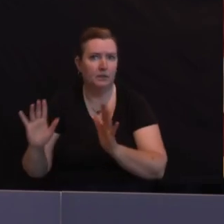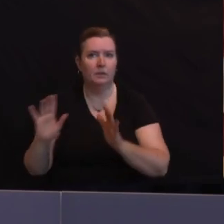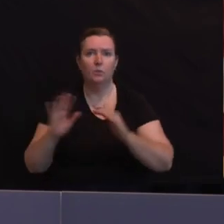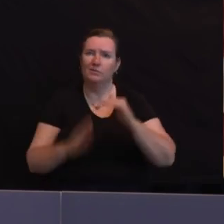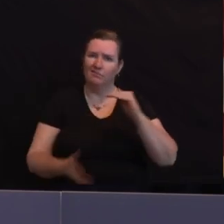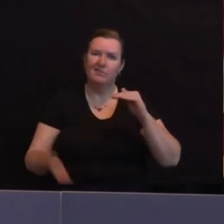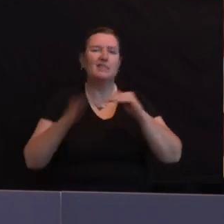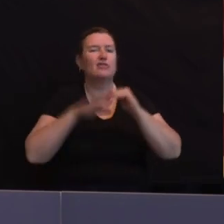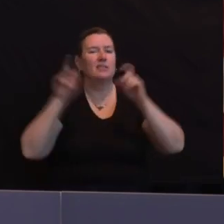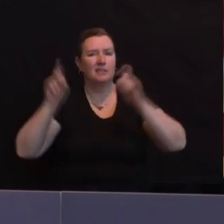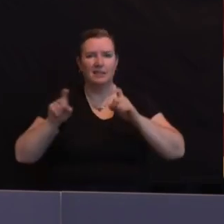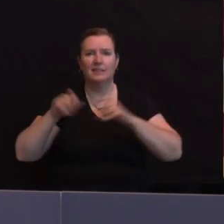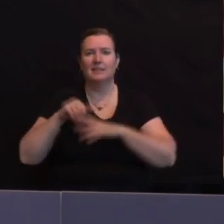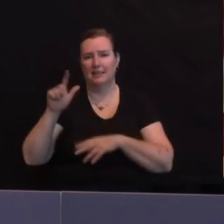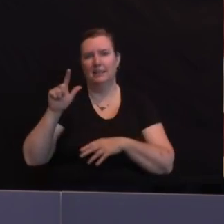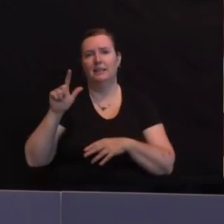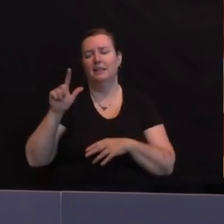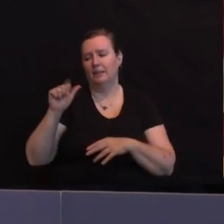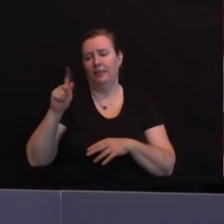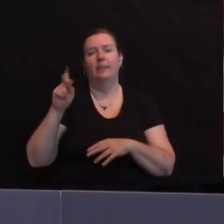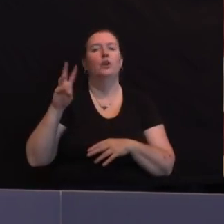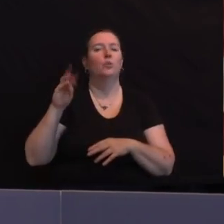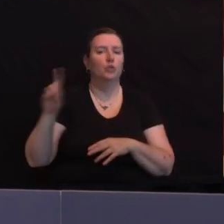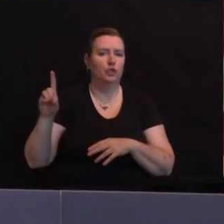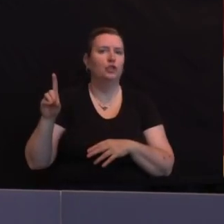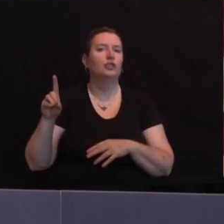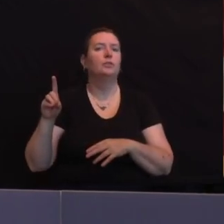Lakewood. Just yesterday, more than 1,000